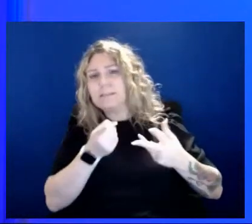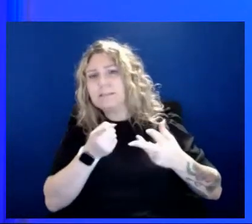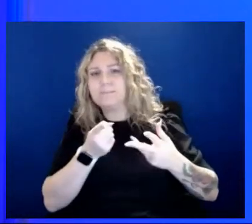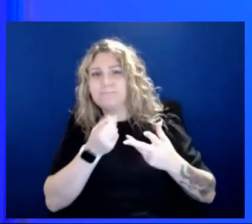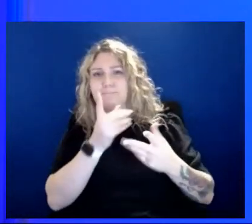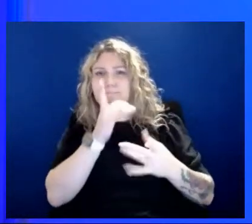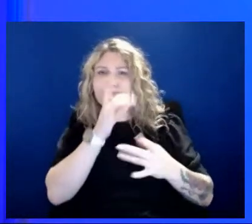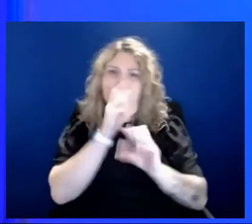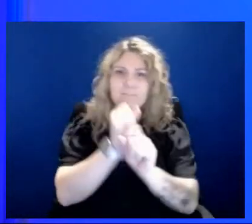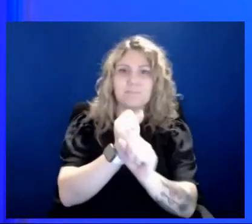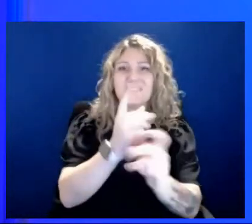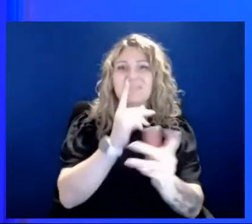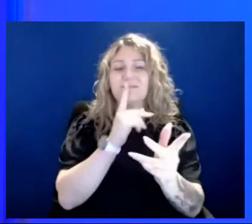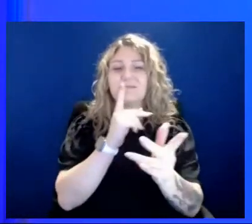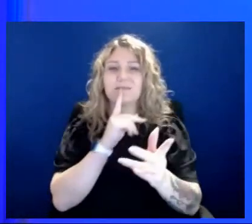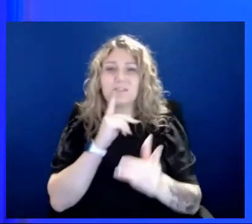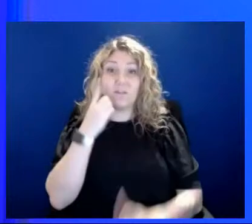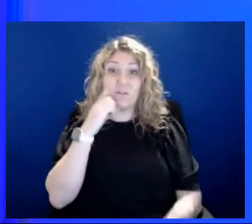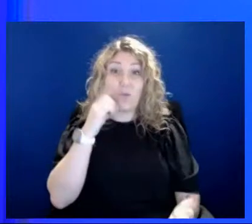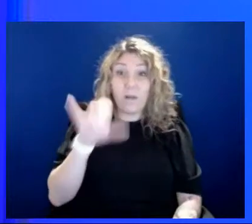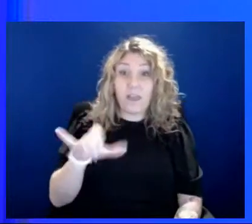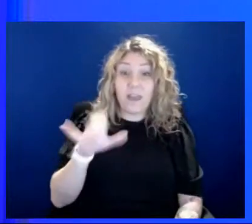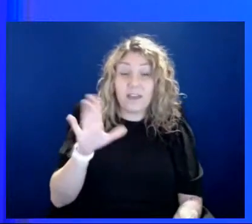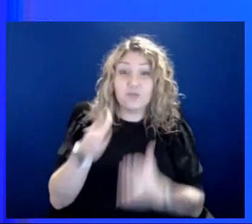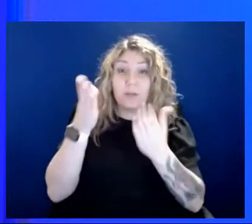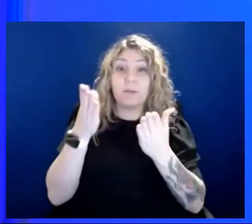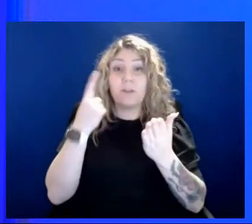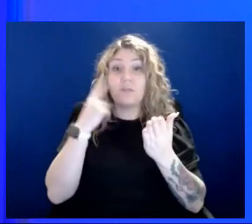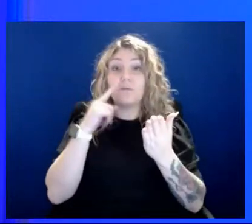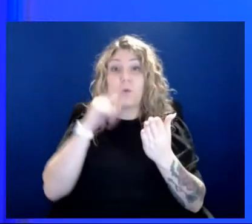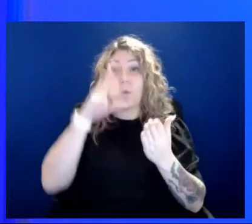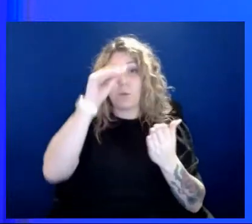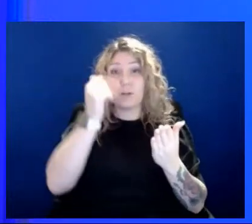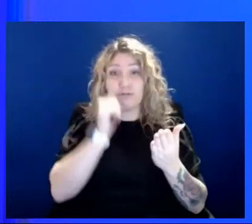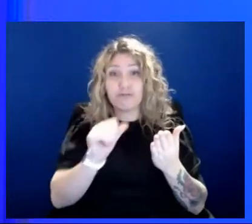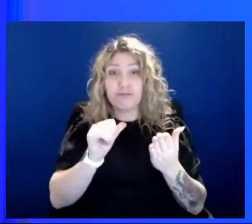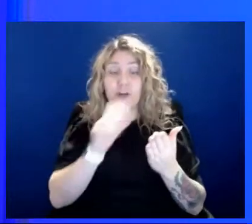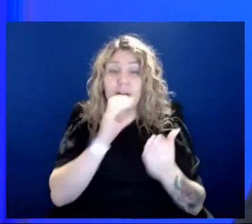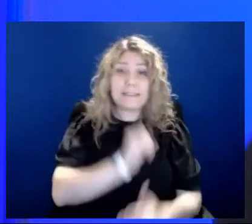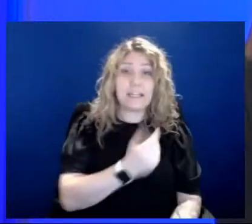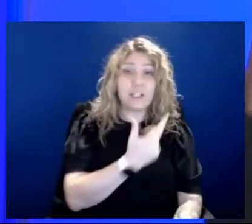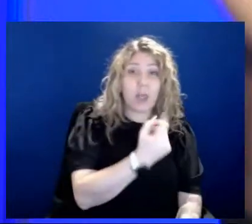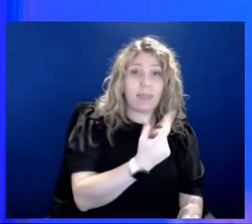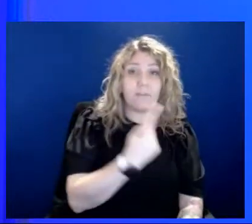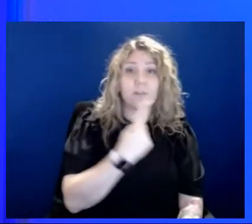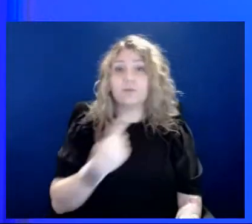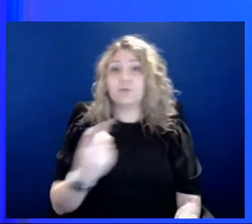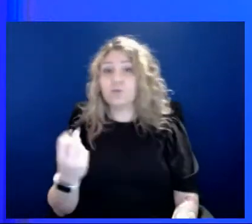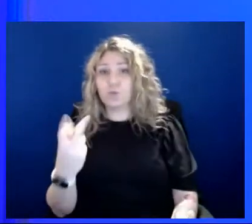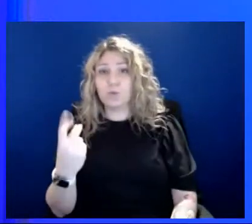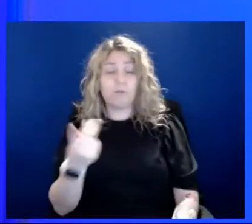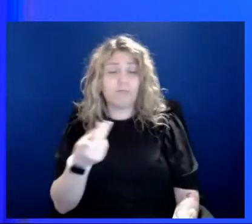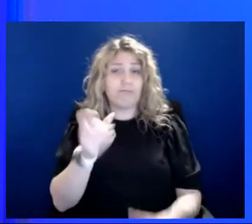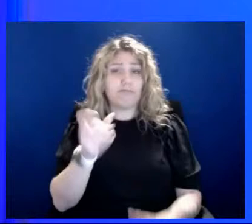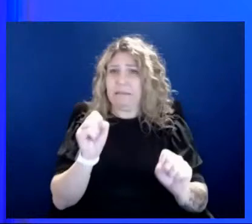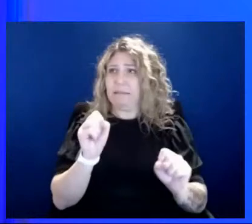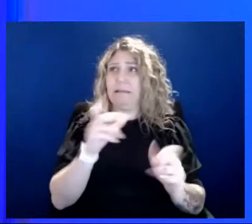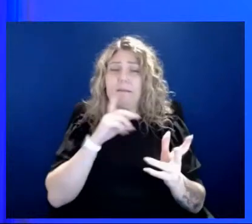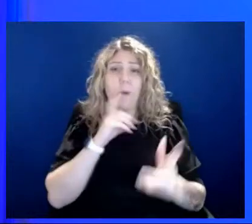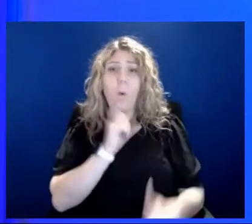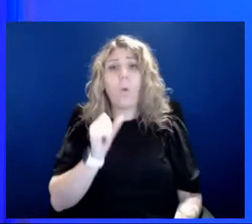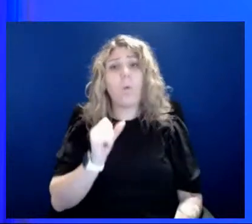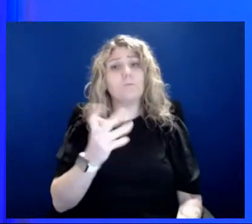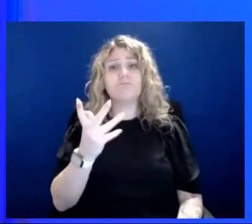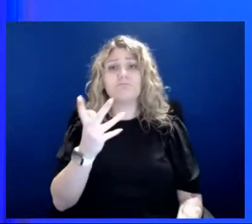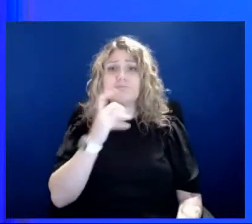that, for those of you who don't know, that's recommended for boys and girls aged 11 to 12, but you can get it at much older ages too. But we